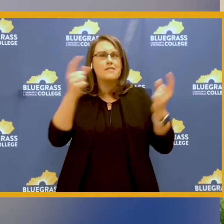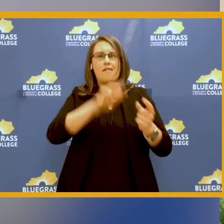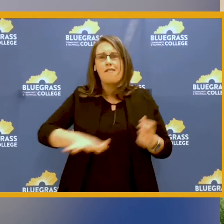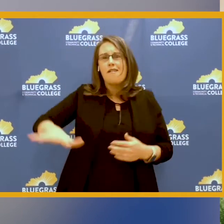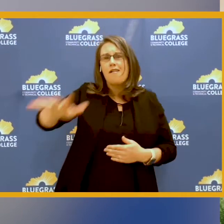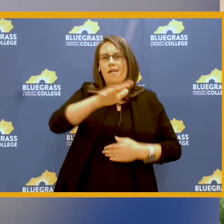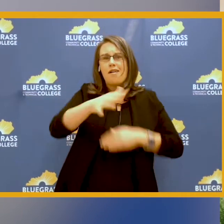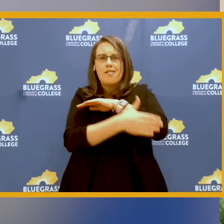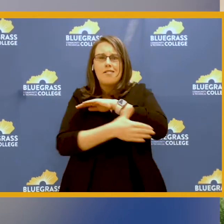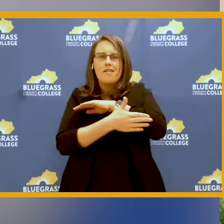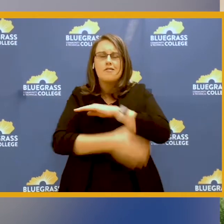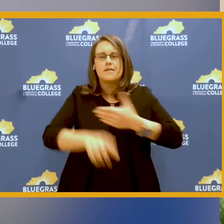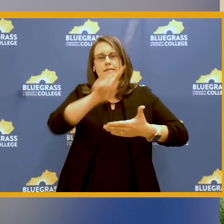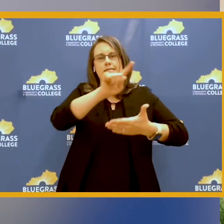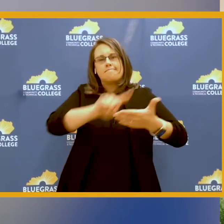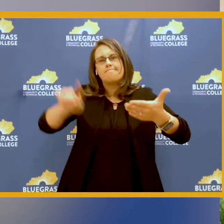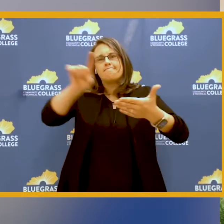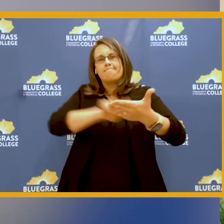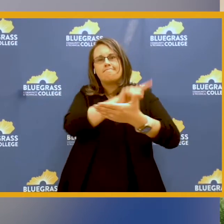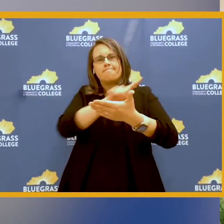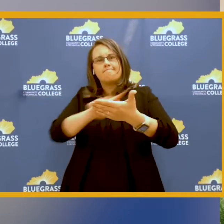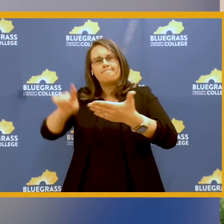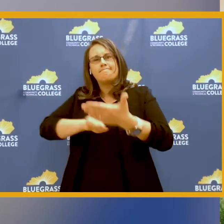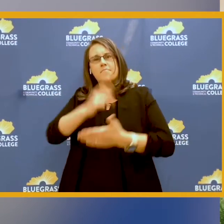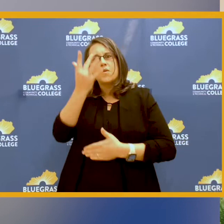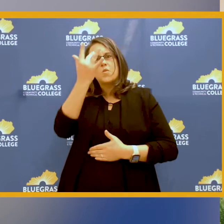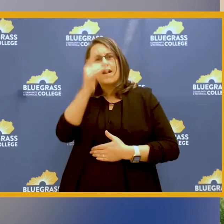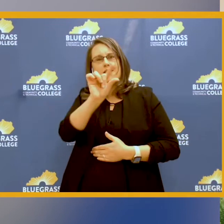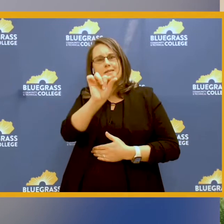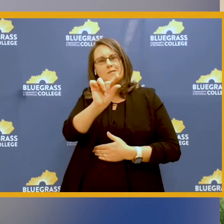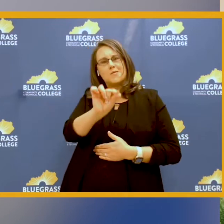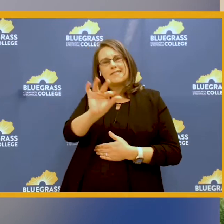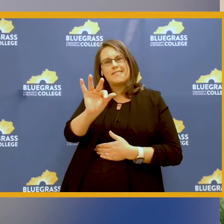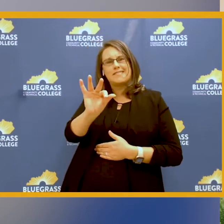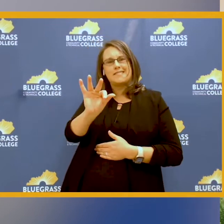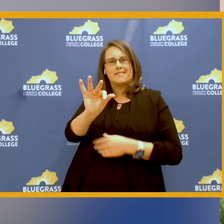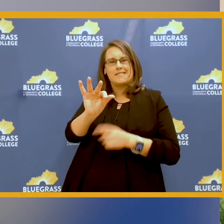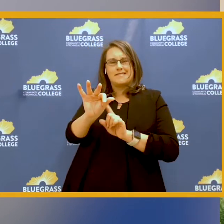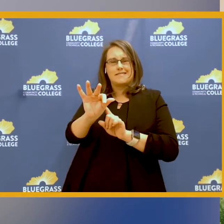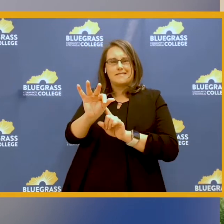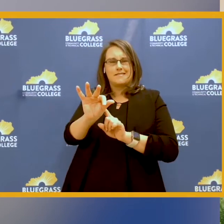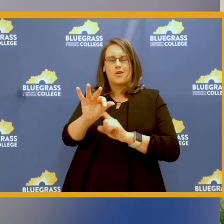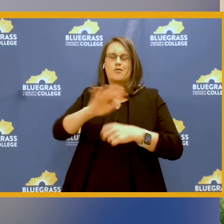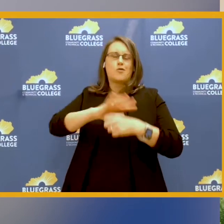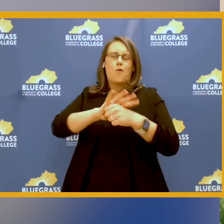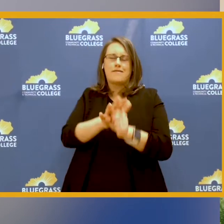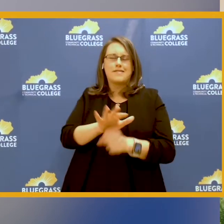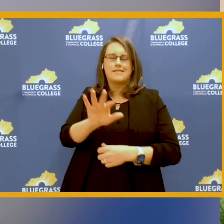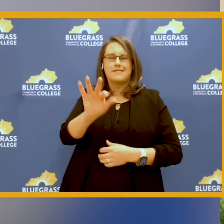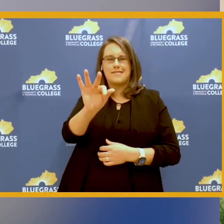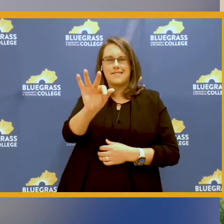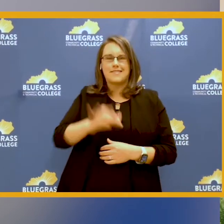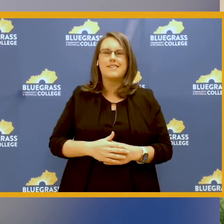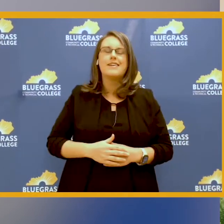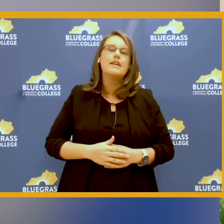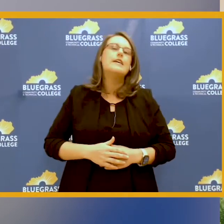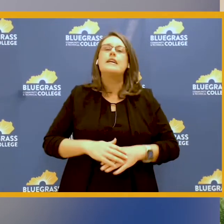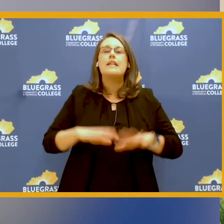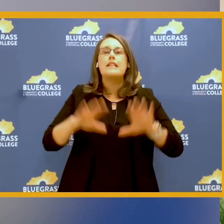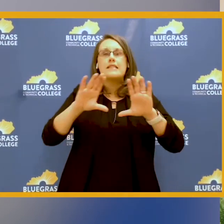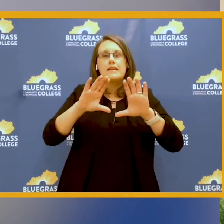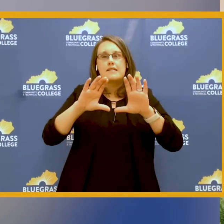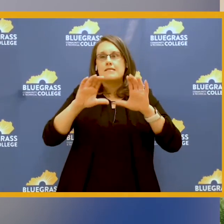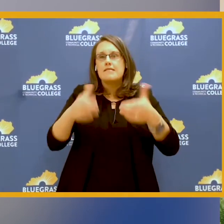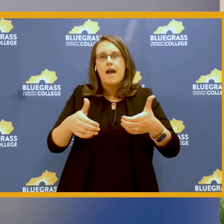canceled due to COVID-19. You are a united class, the class that has